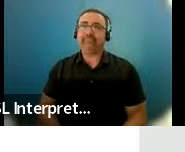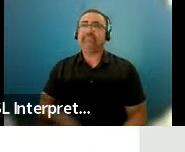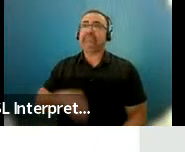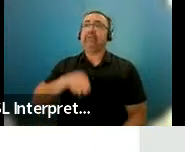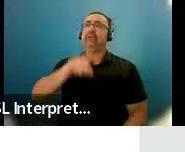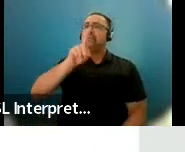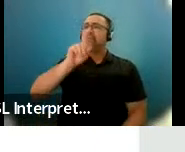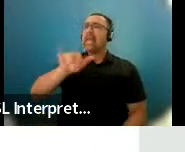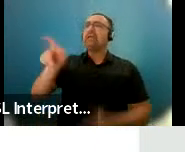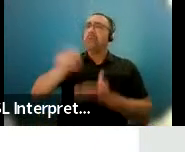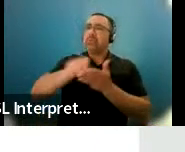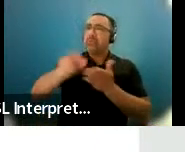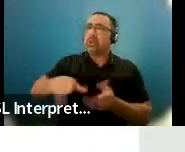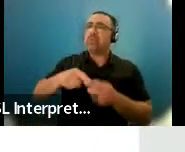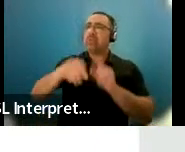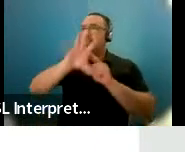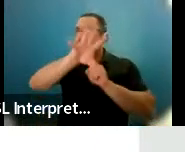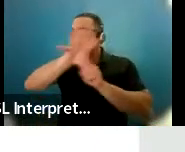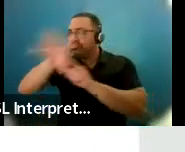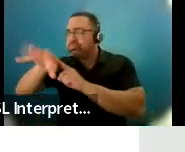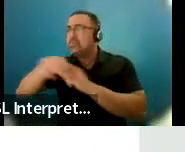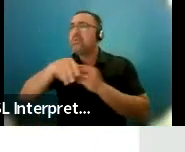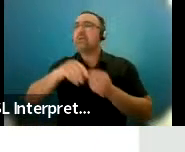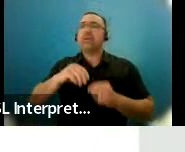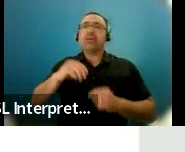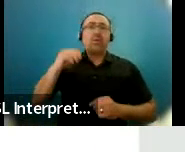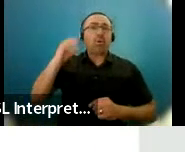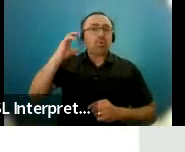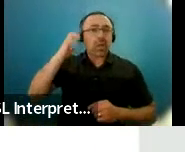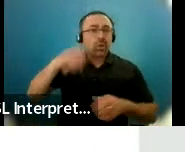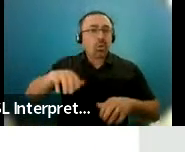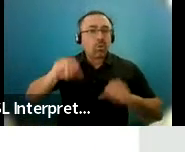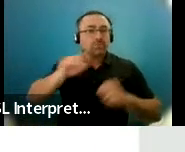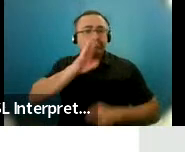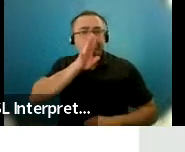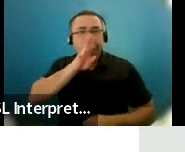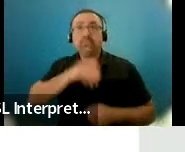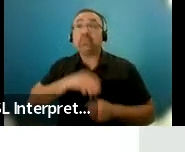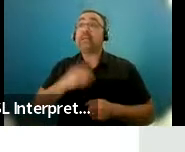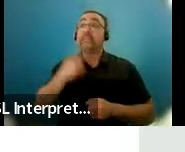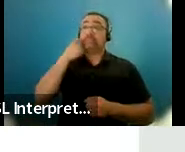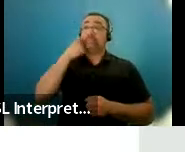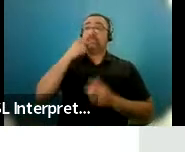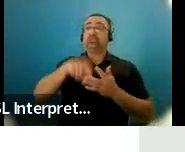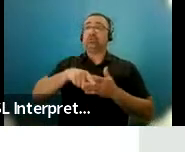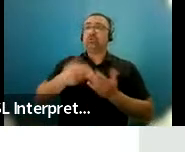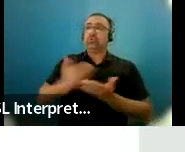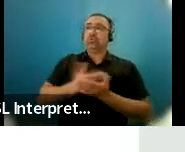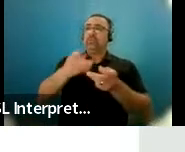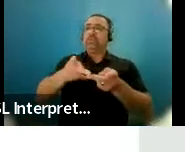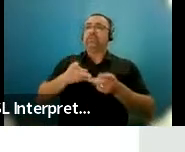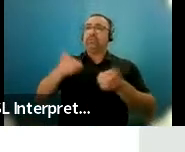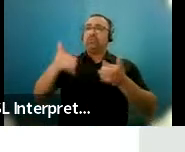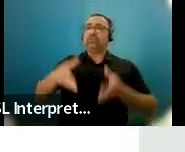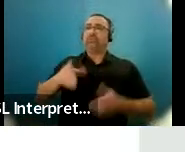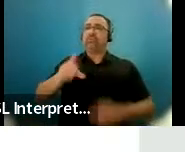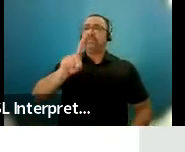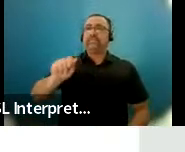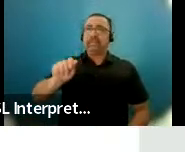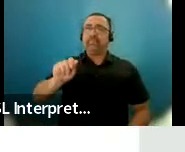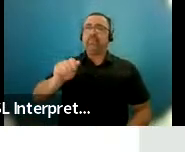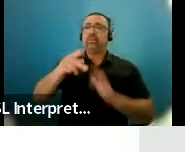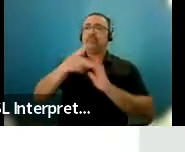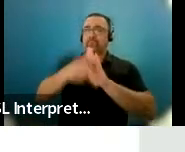Day is an author, filmmaker, and radio host. Day recently started a new position as the Director